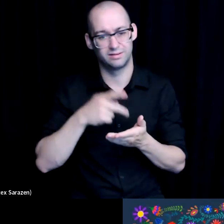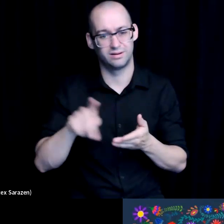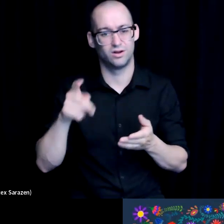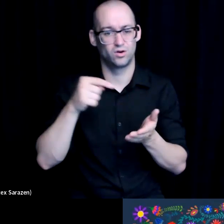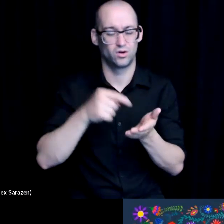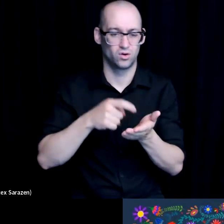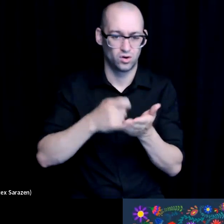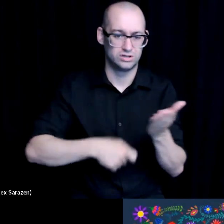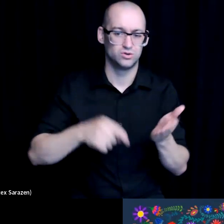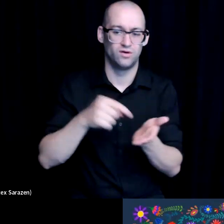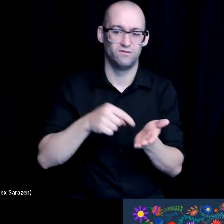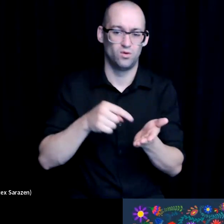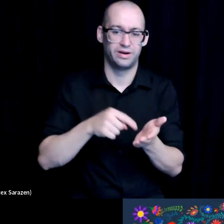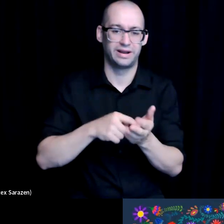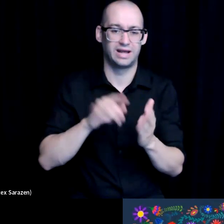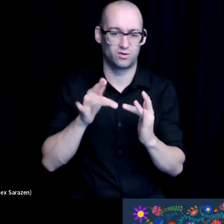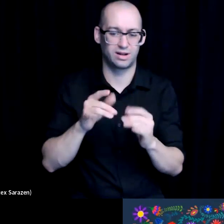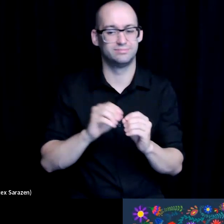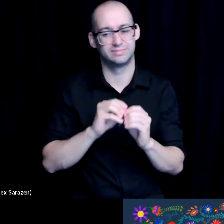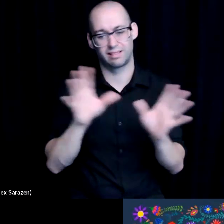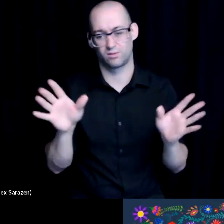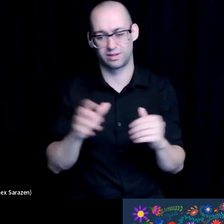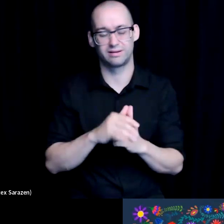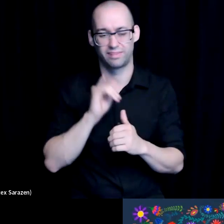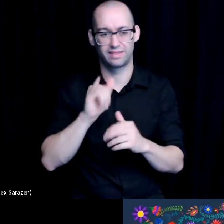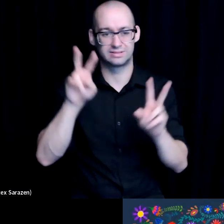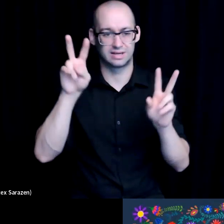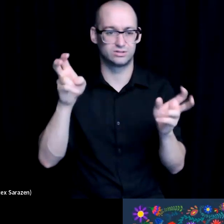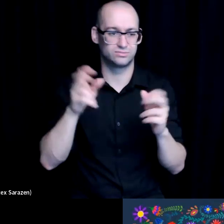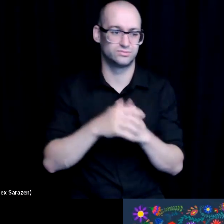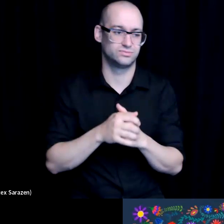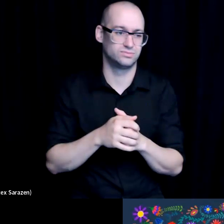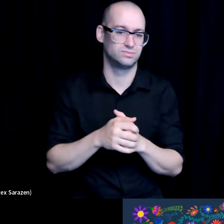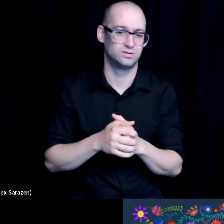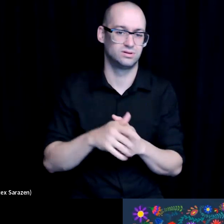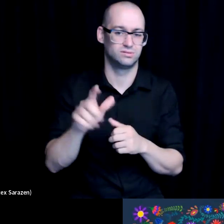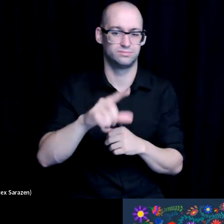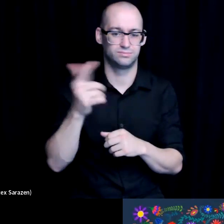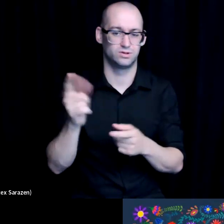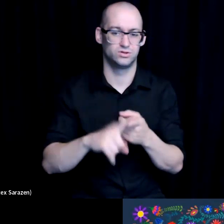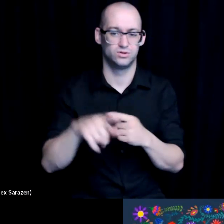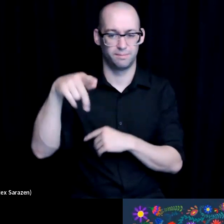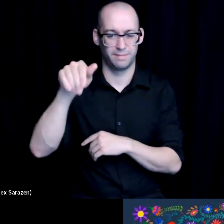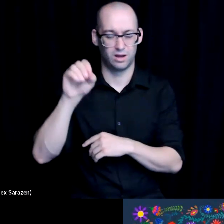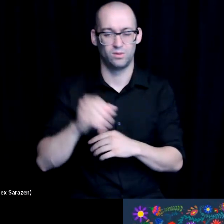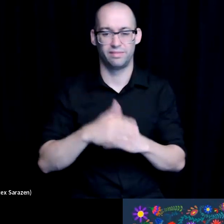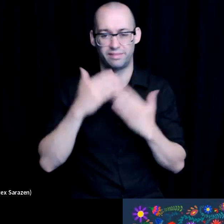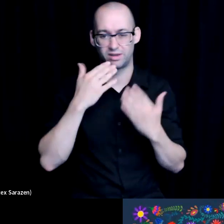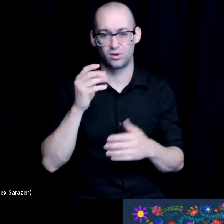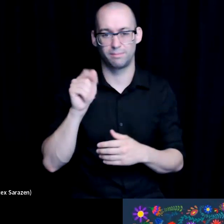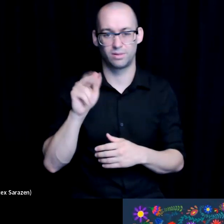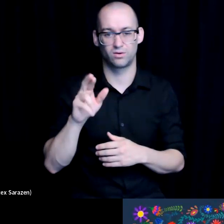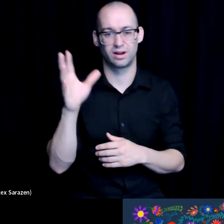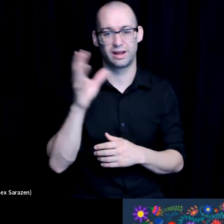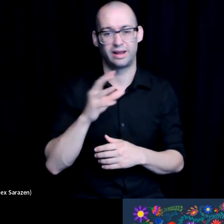afford internet was clearly an issue. I'll hand it back to Pao. Thank you, Mar. Yes,